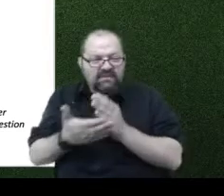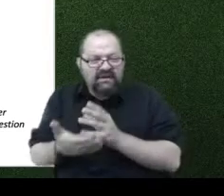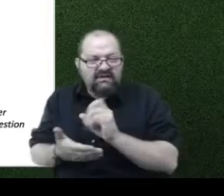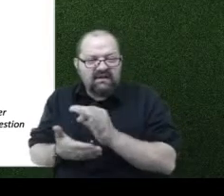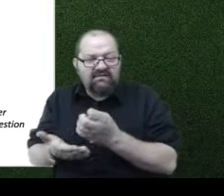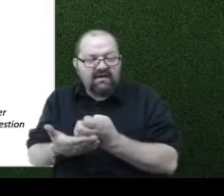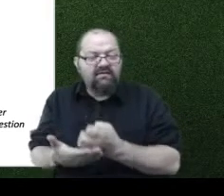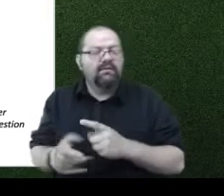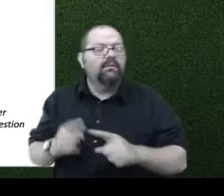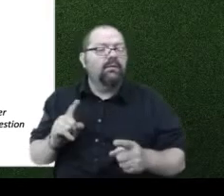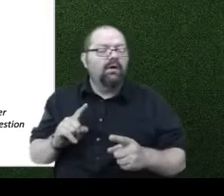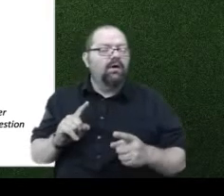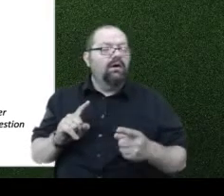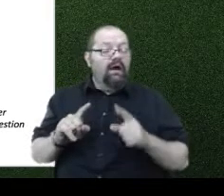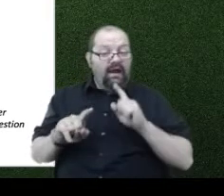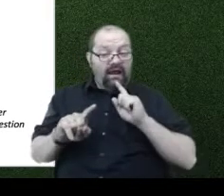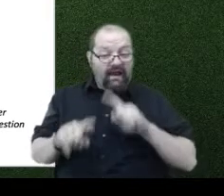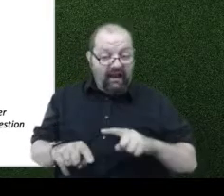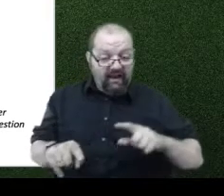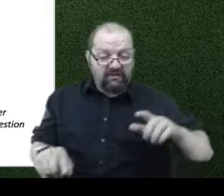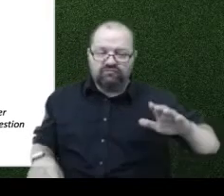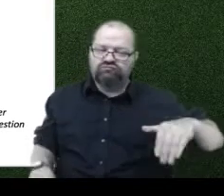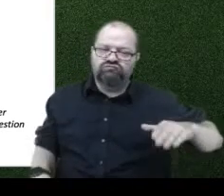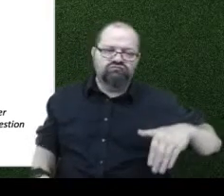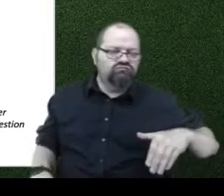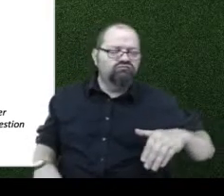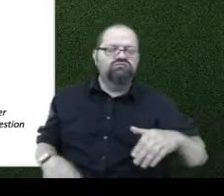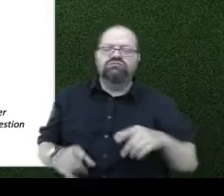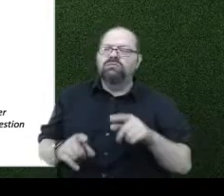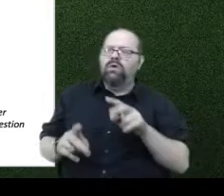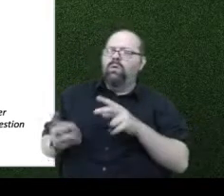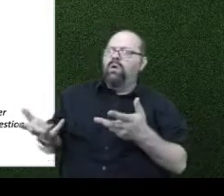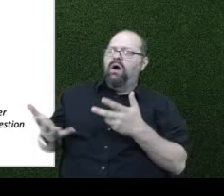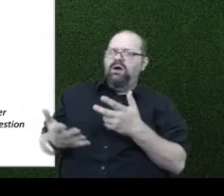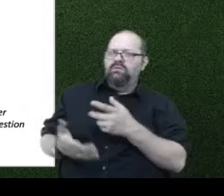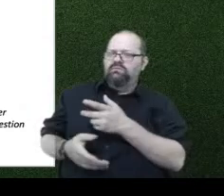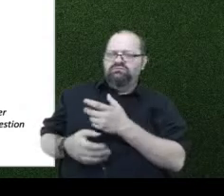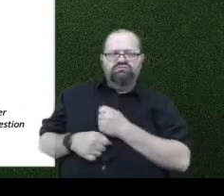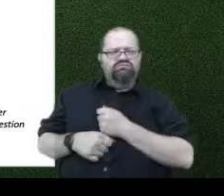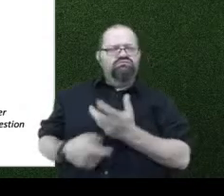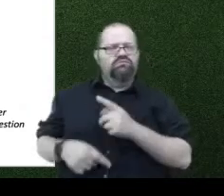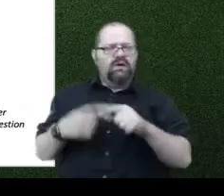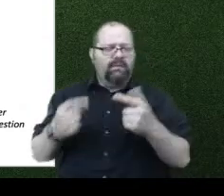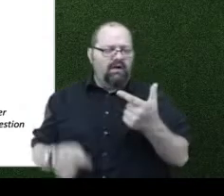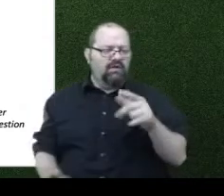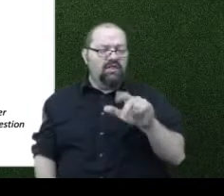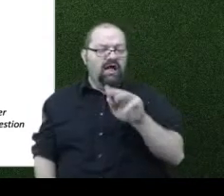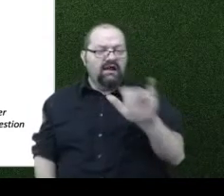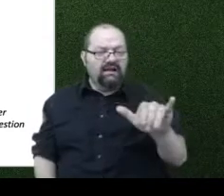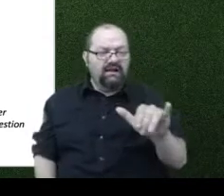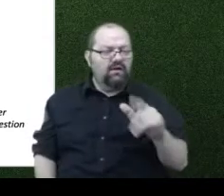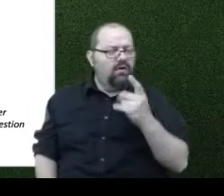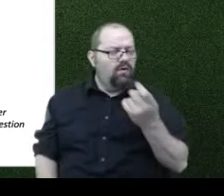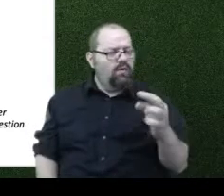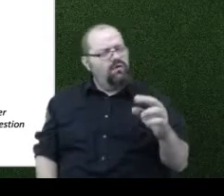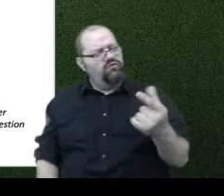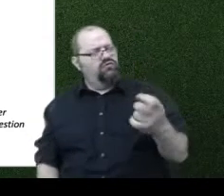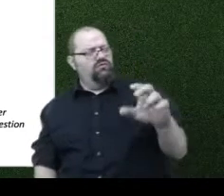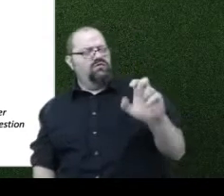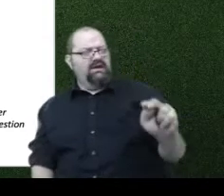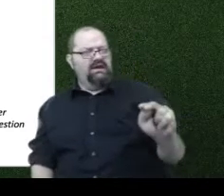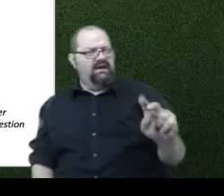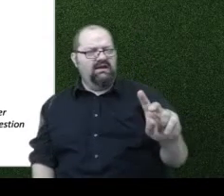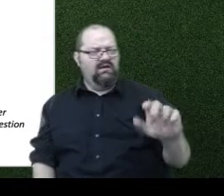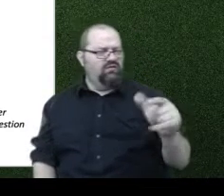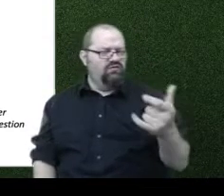what message is the artist conveying about gluttony or greed in this painting? To answer that, you'll need to make your own